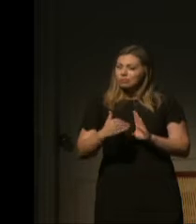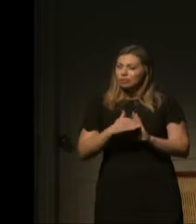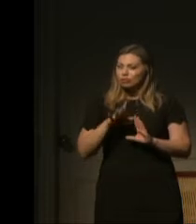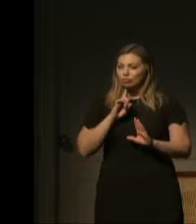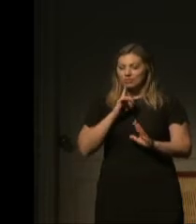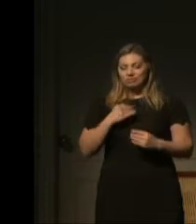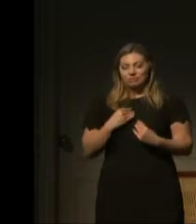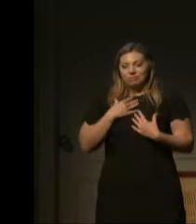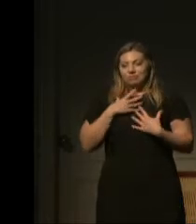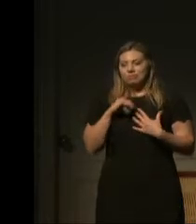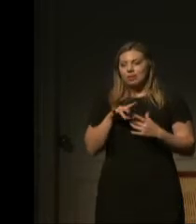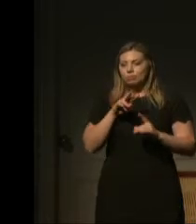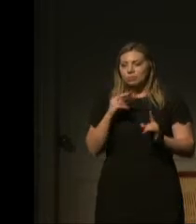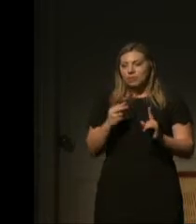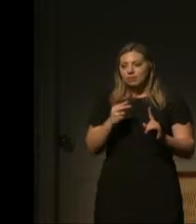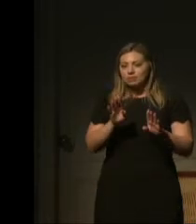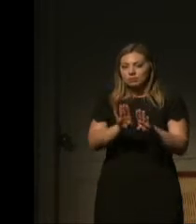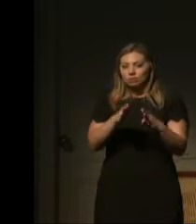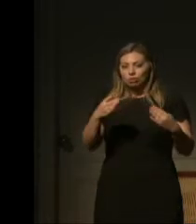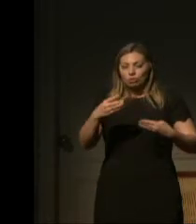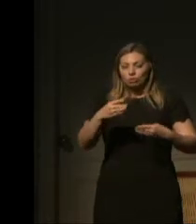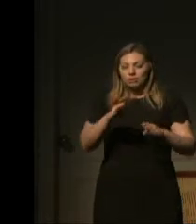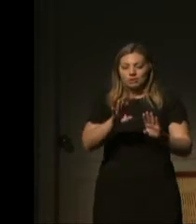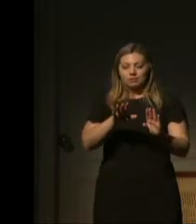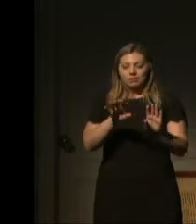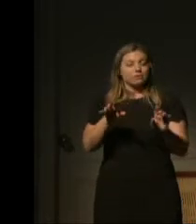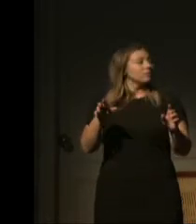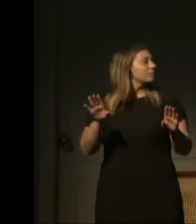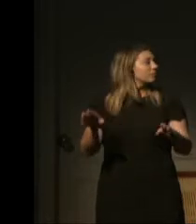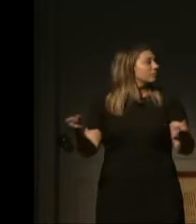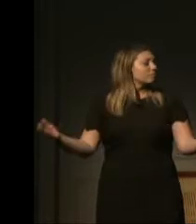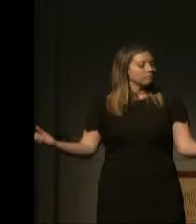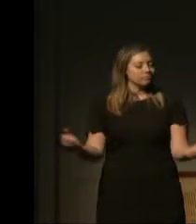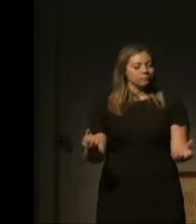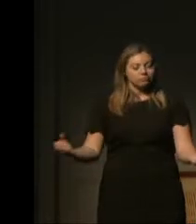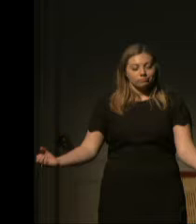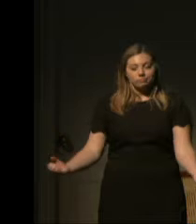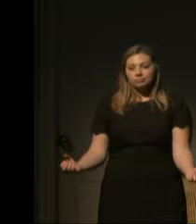of perspective, the open cabinets, amazing color.